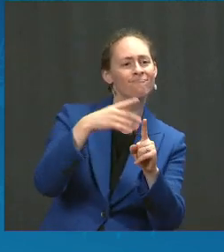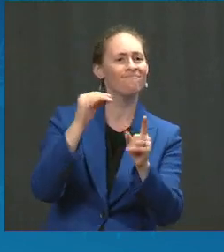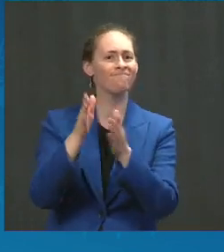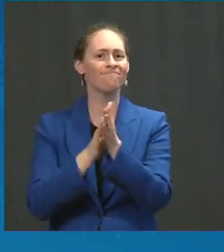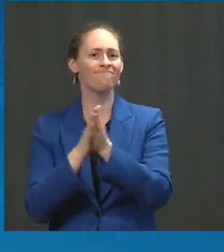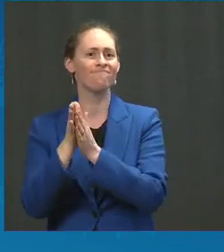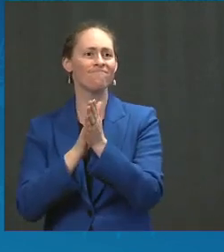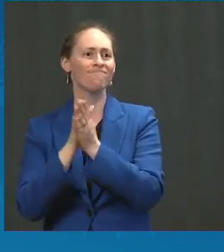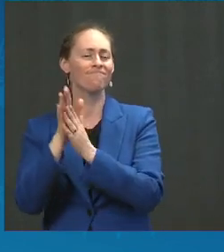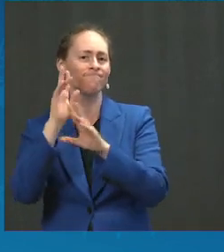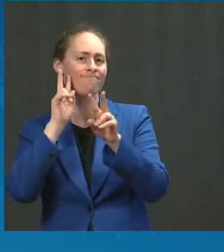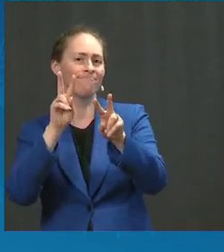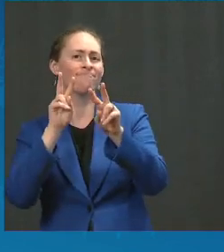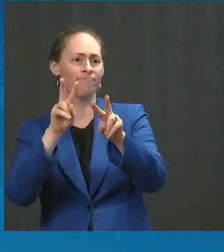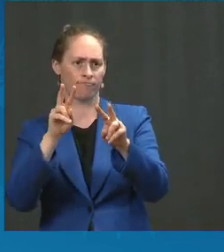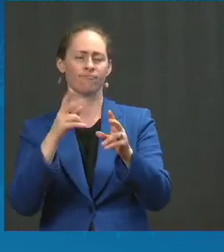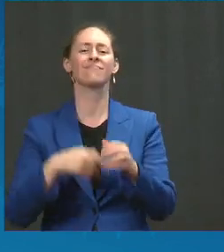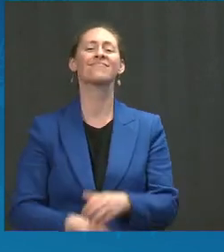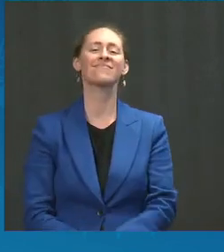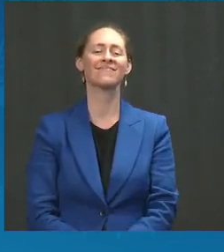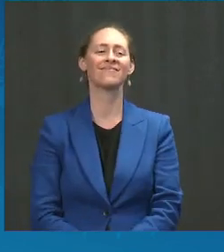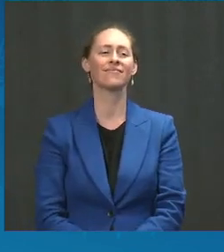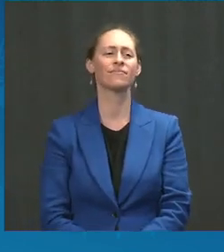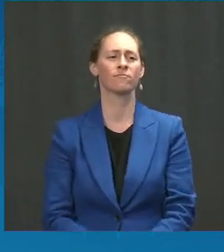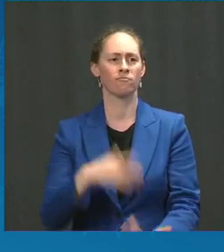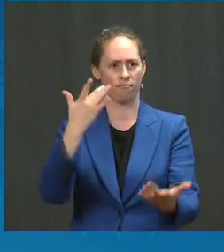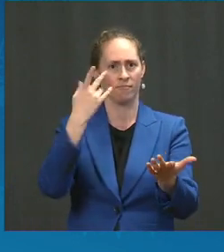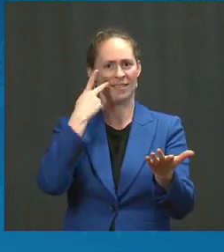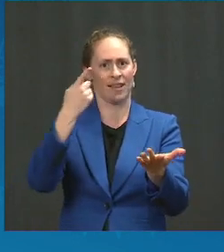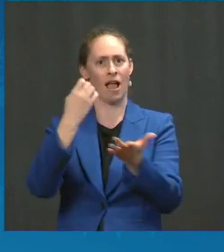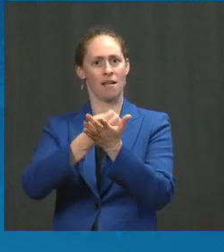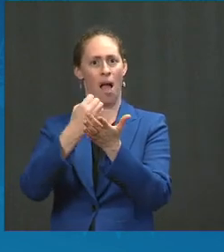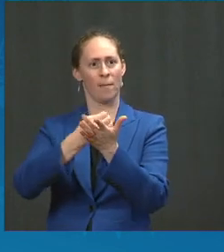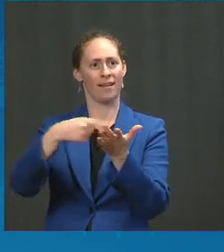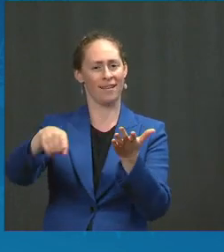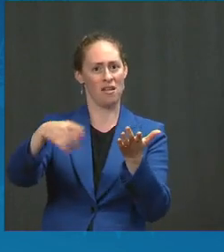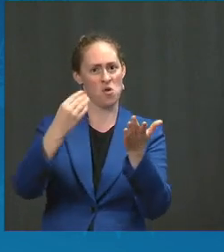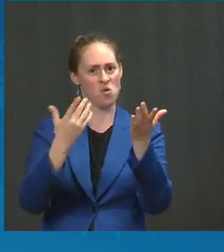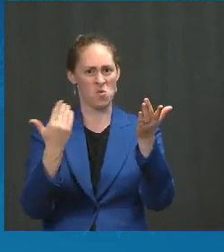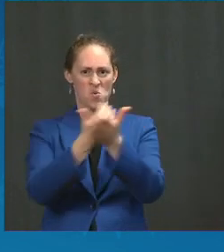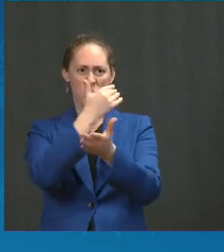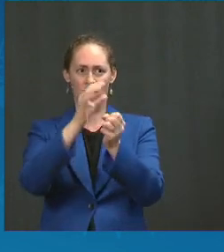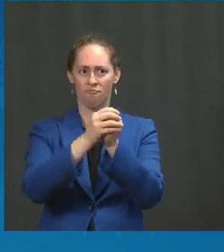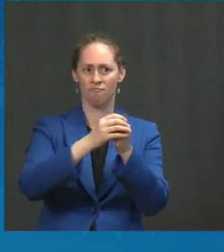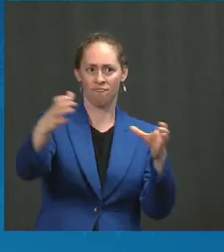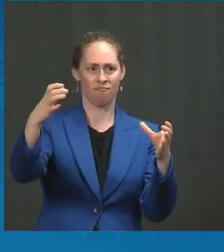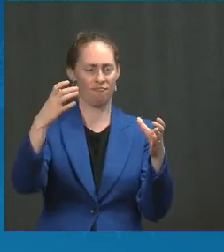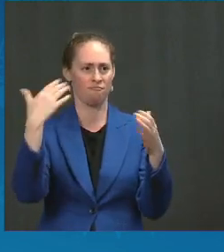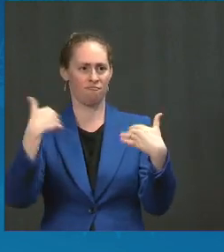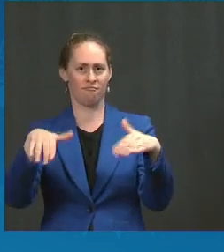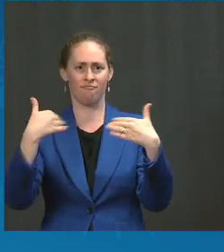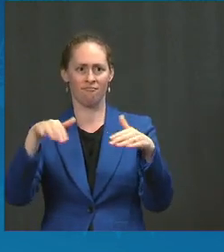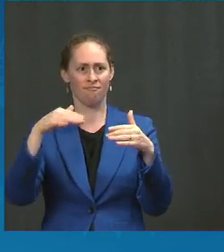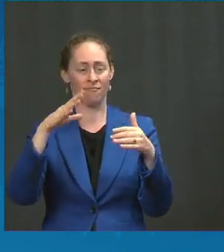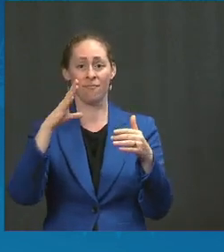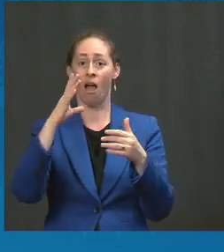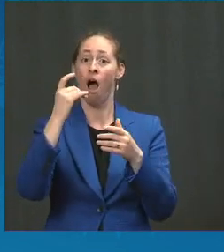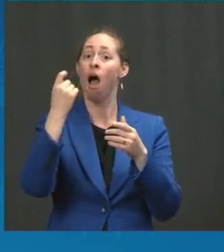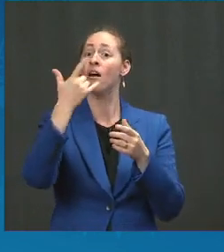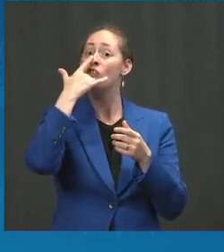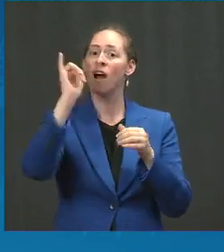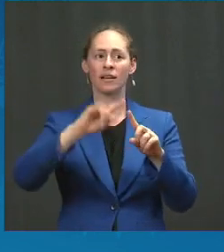an economy of the future and to make it more inclusive, right? The president cares deeply about, let's build from